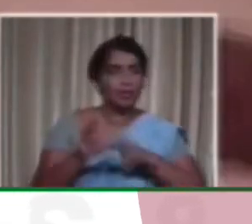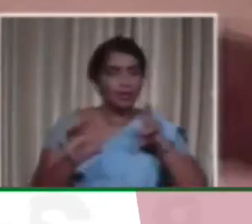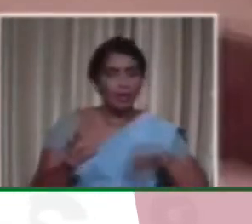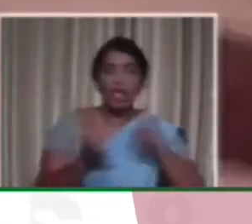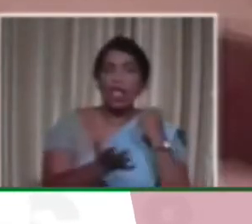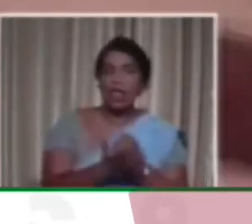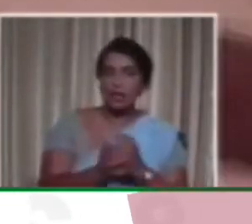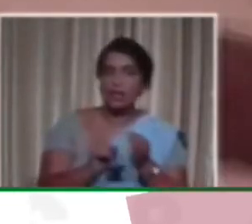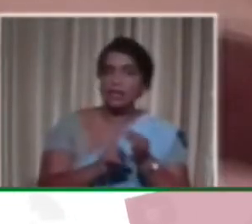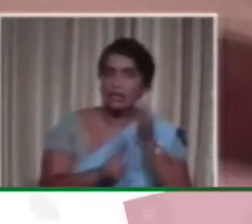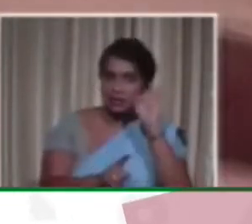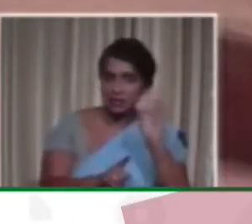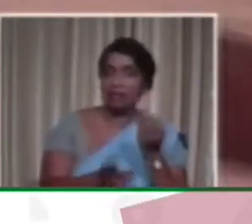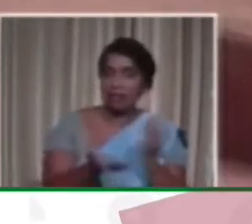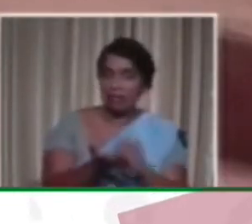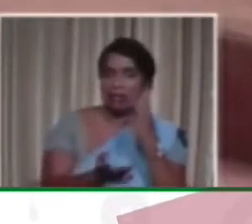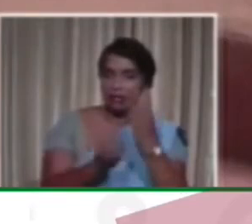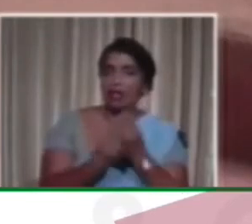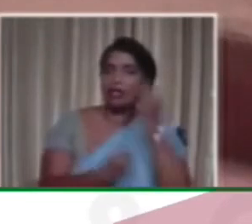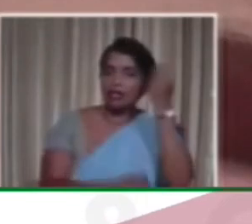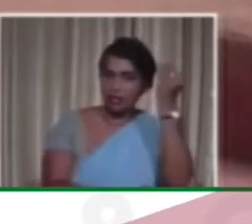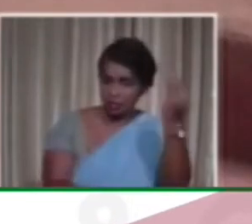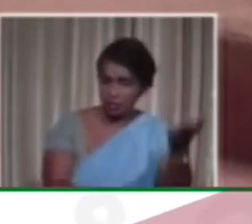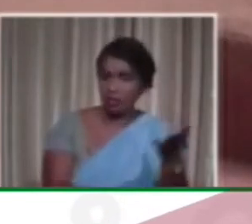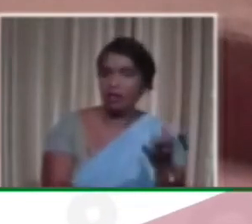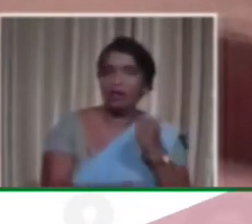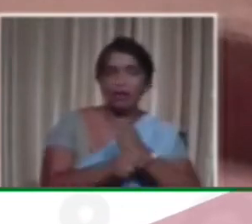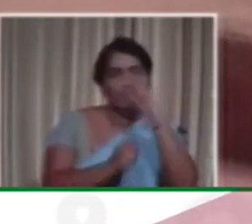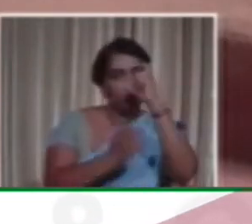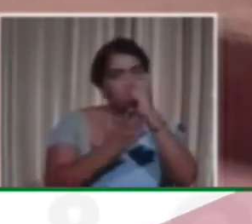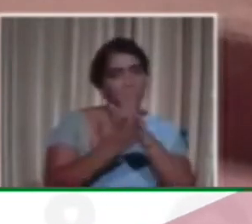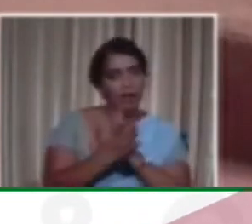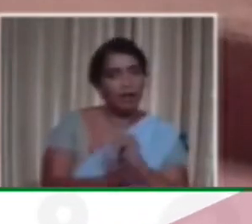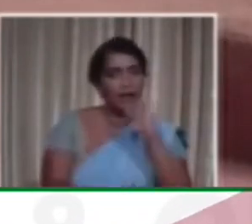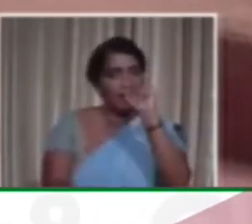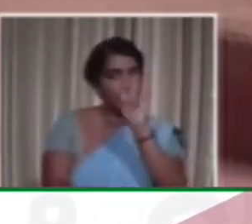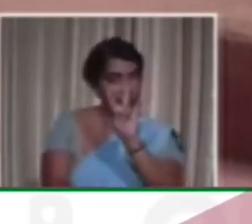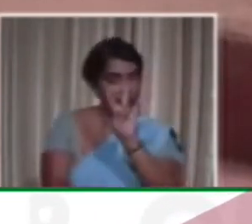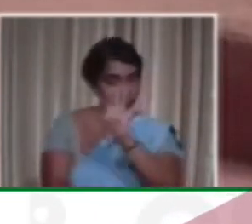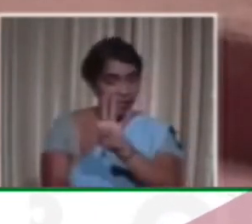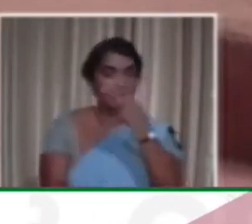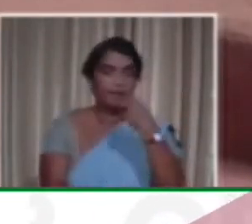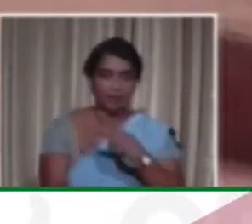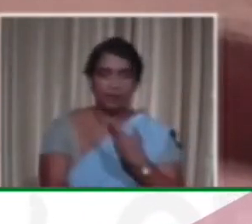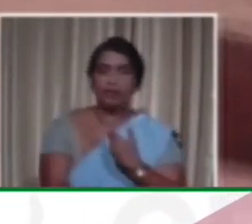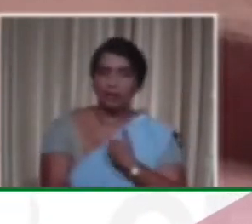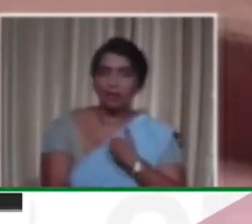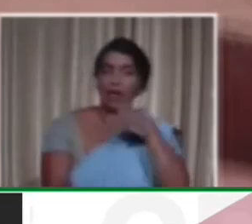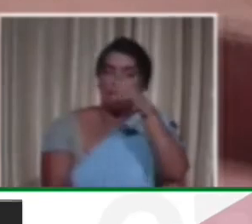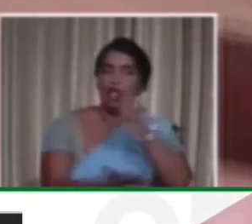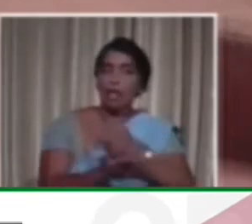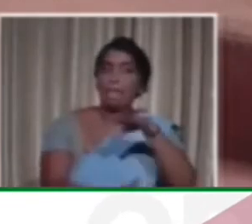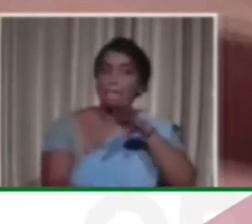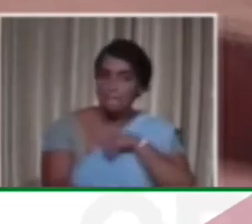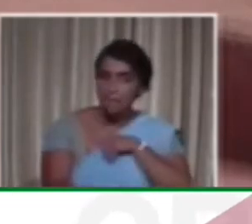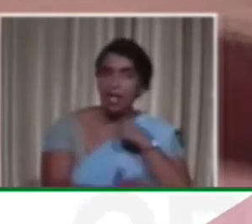Jana Balavegya or SJB, has handed over two motions to Parliament Speaker. First one is against the President and